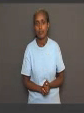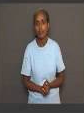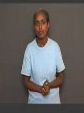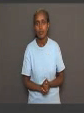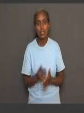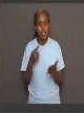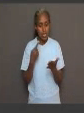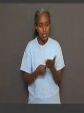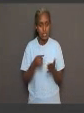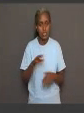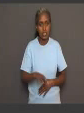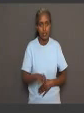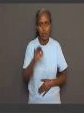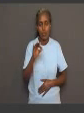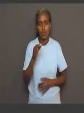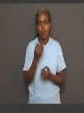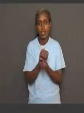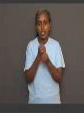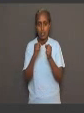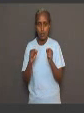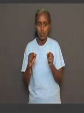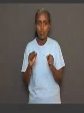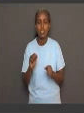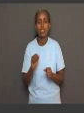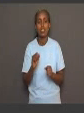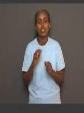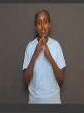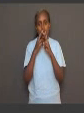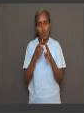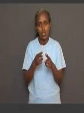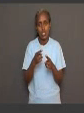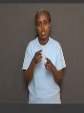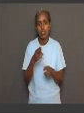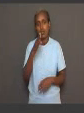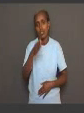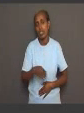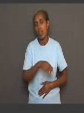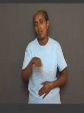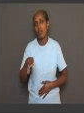This is found by resolving the solution region of a graph.